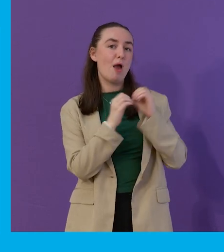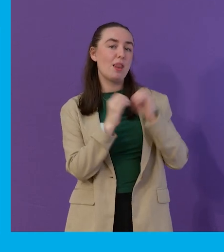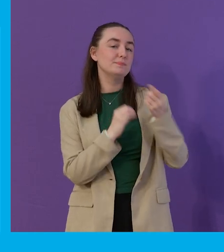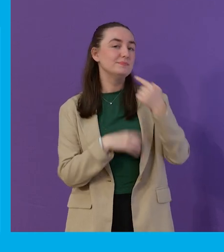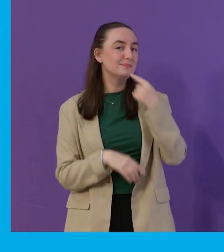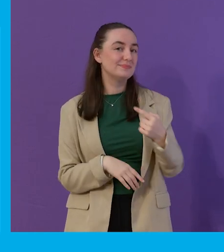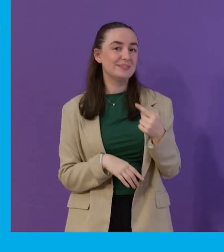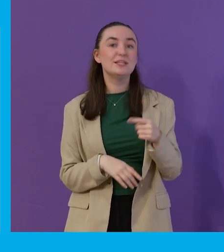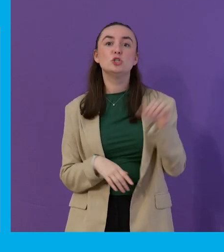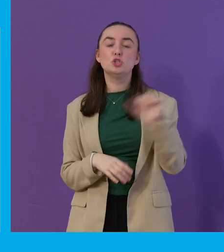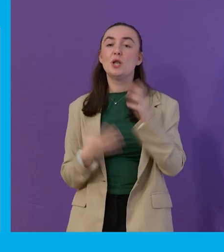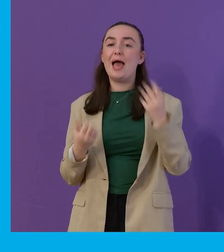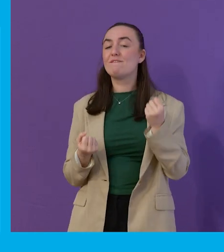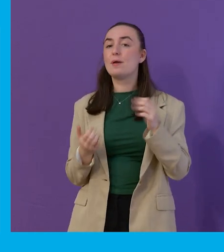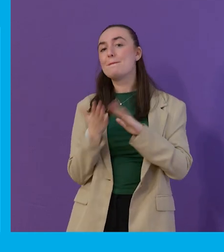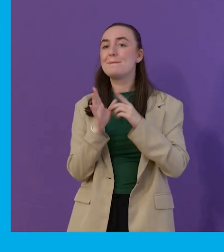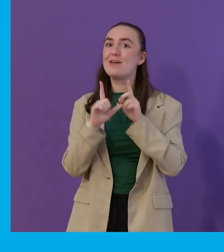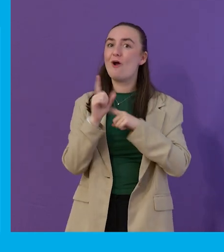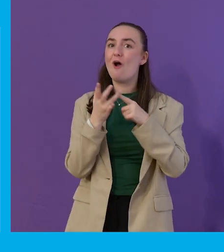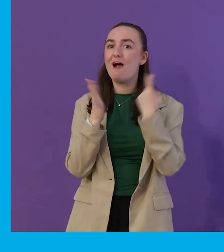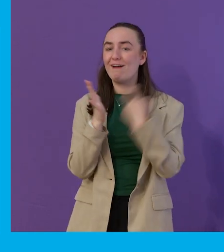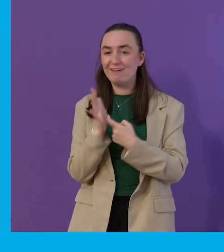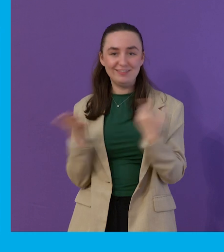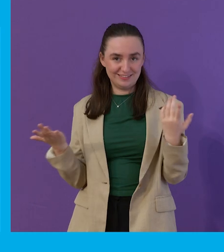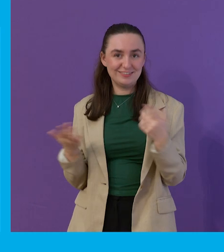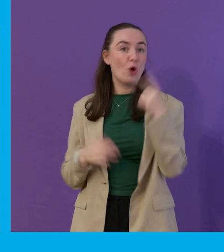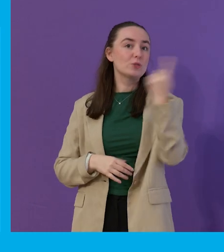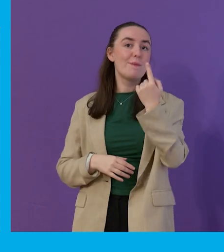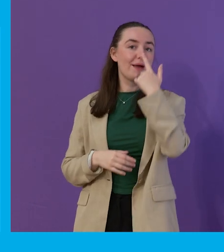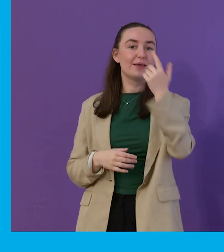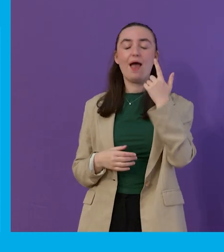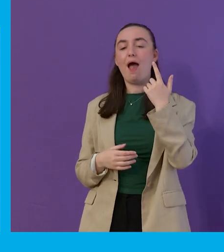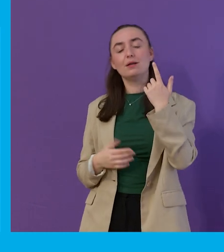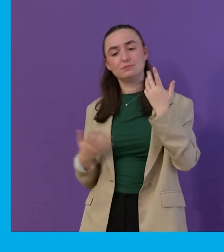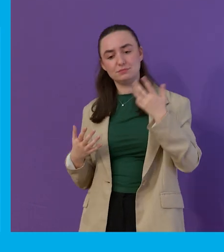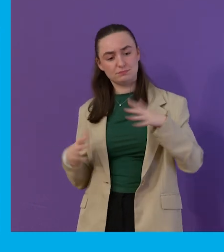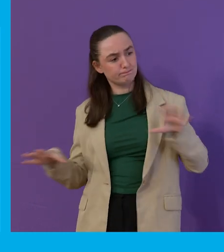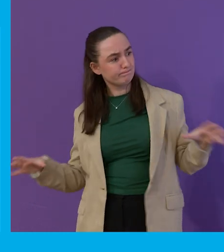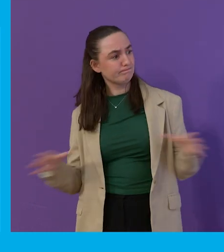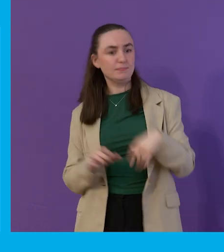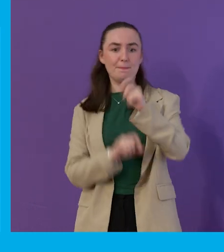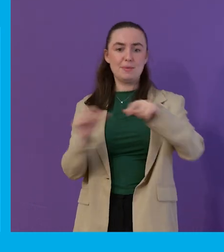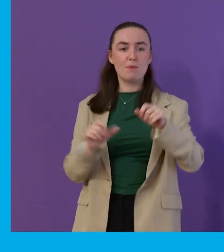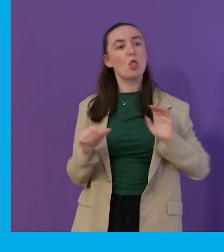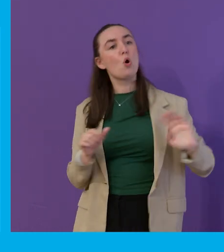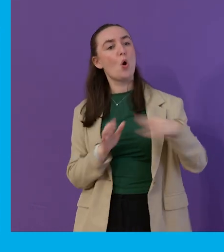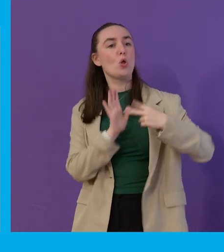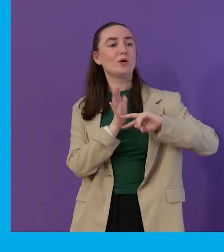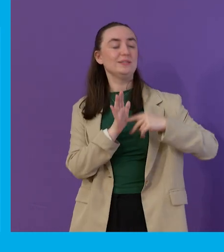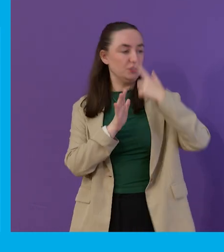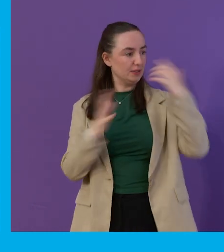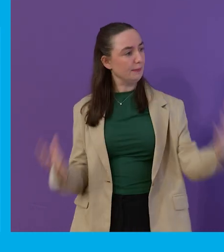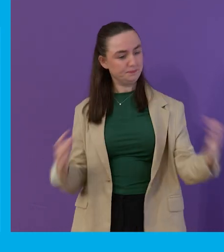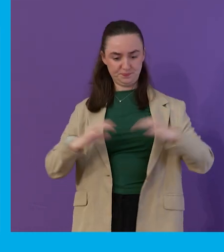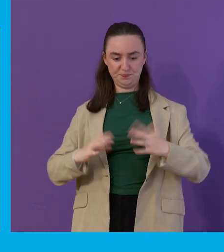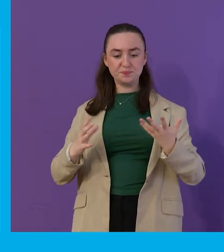kind of leadership model, or someone who has got that ability to galvanise people across the different organisations together in